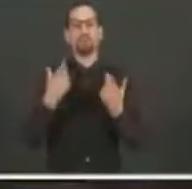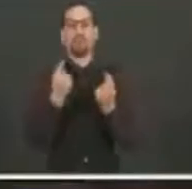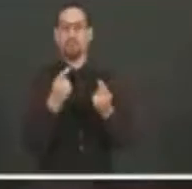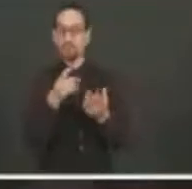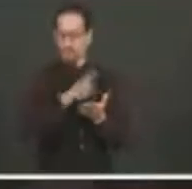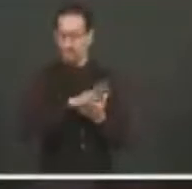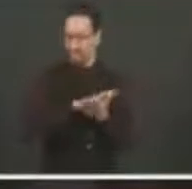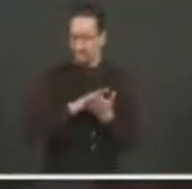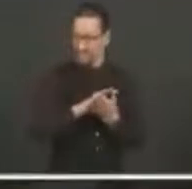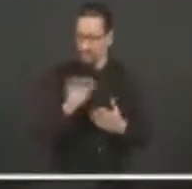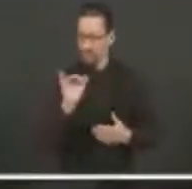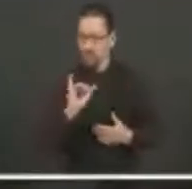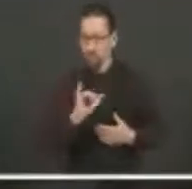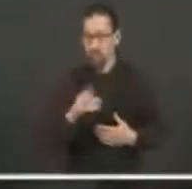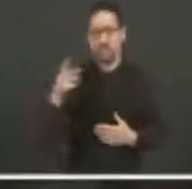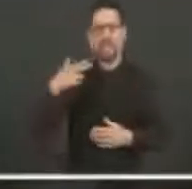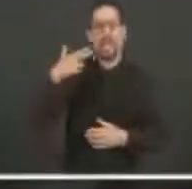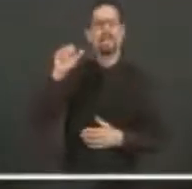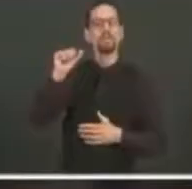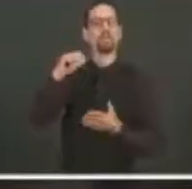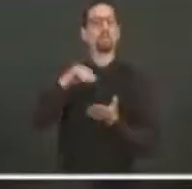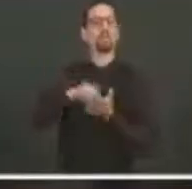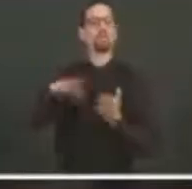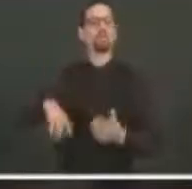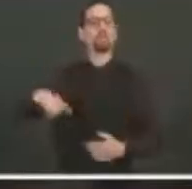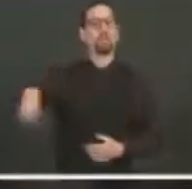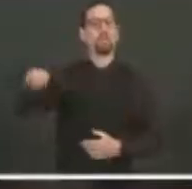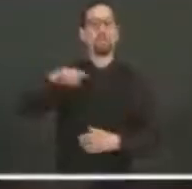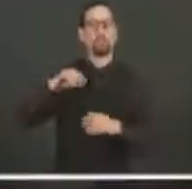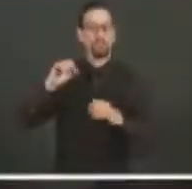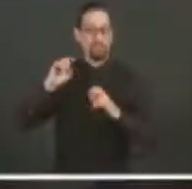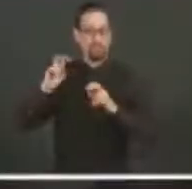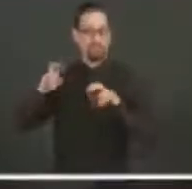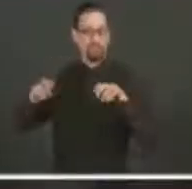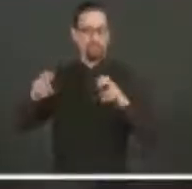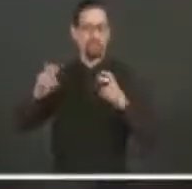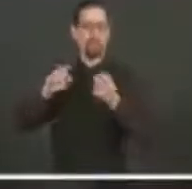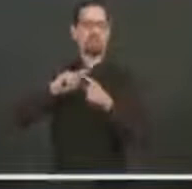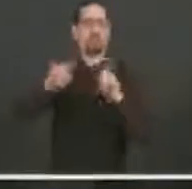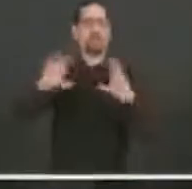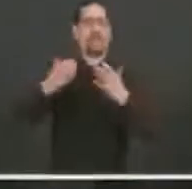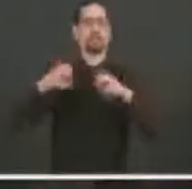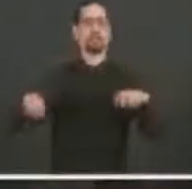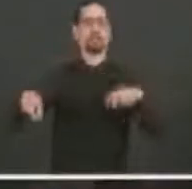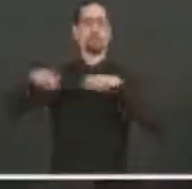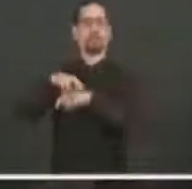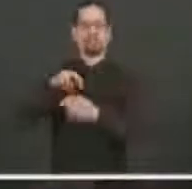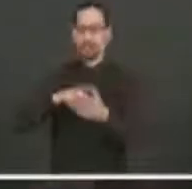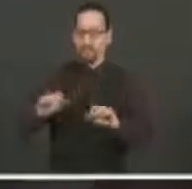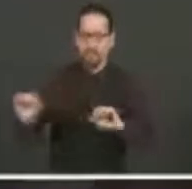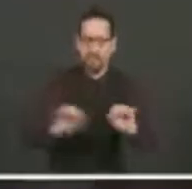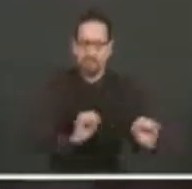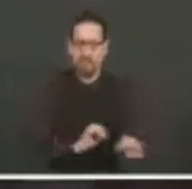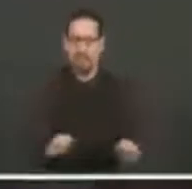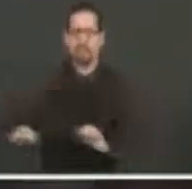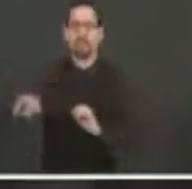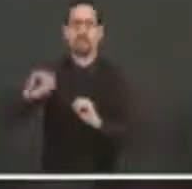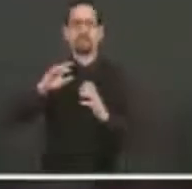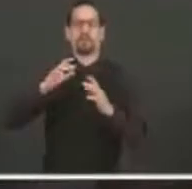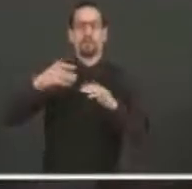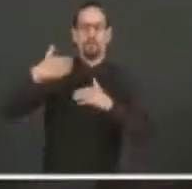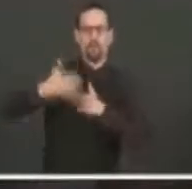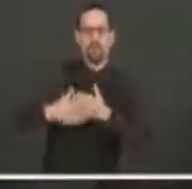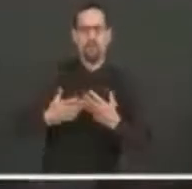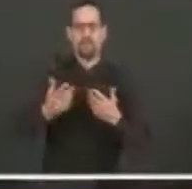desks. We have to clean everything that we touch. So there's a whole different protocol, and that time has to be put in place so to allow for that to